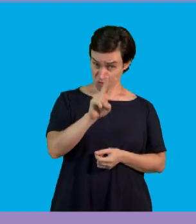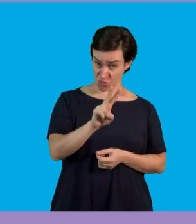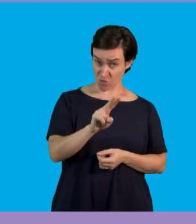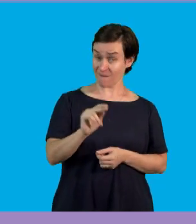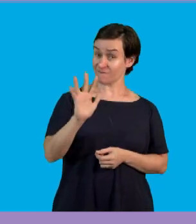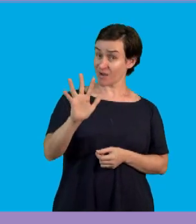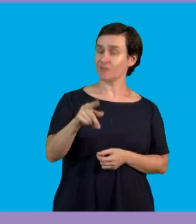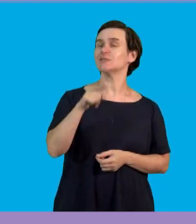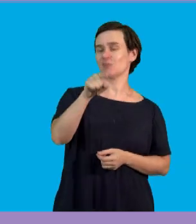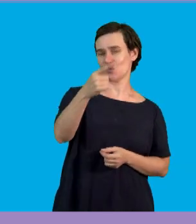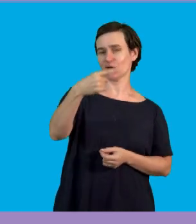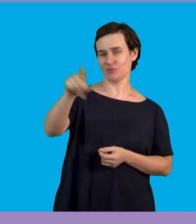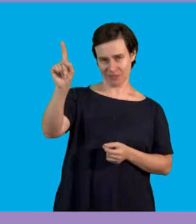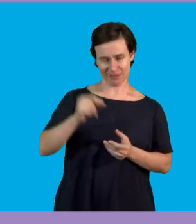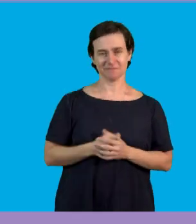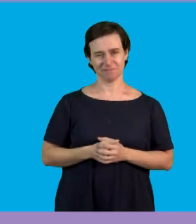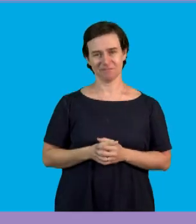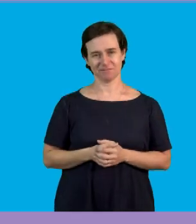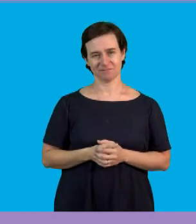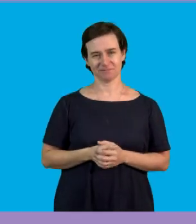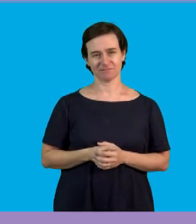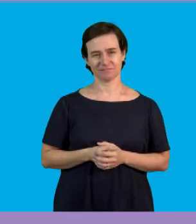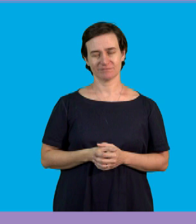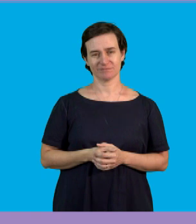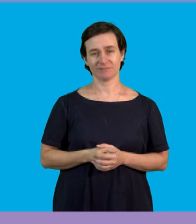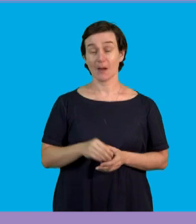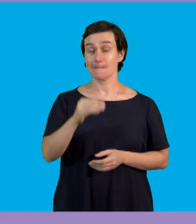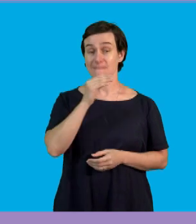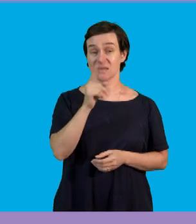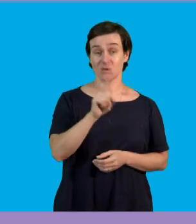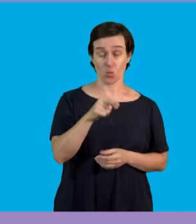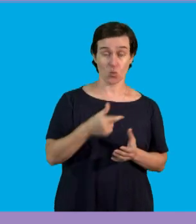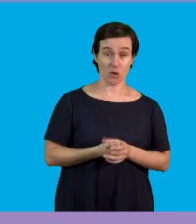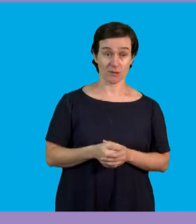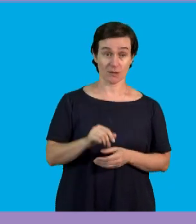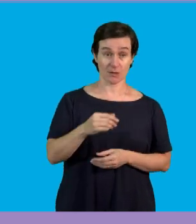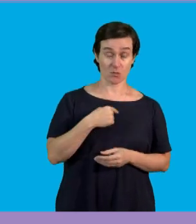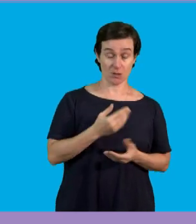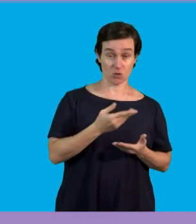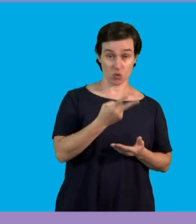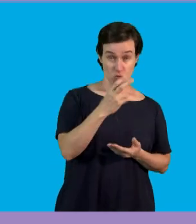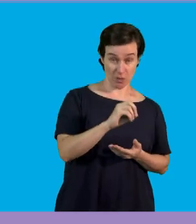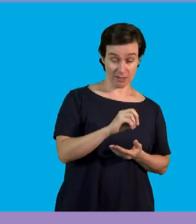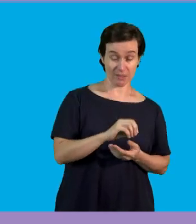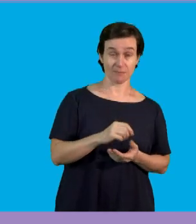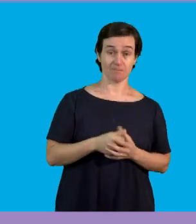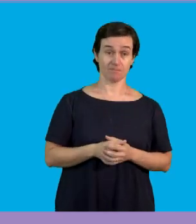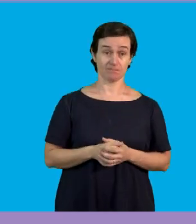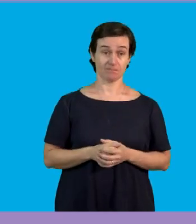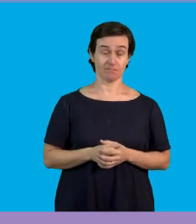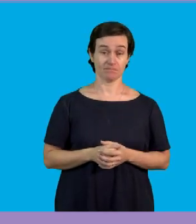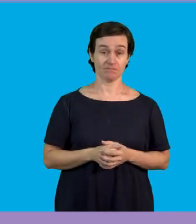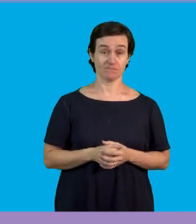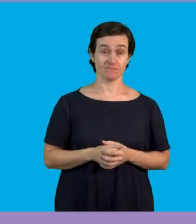2 and 5, you are absolutely correct. So this actually means that when I am representing 20 and I want to